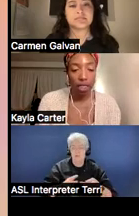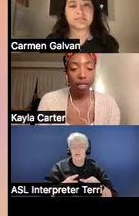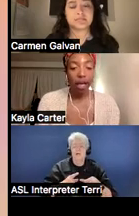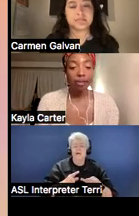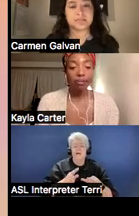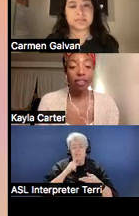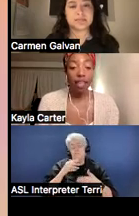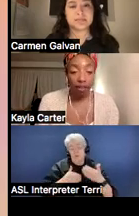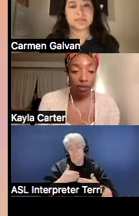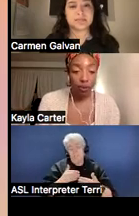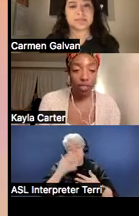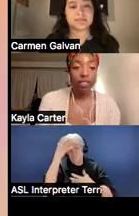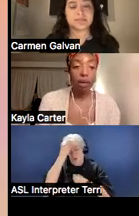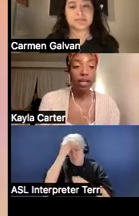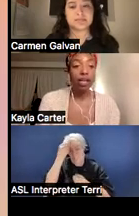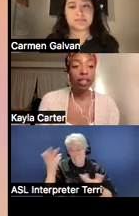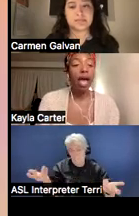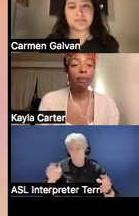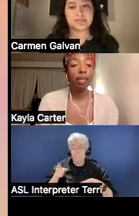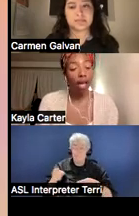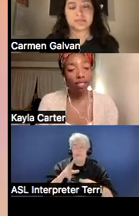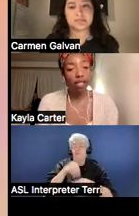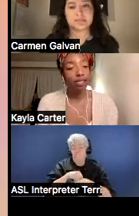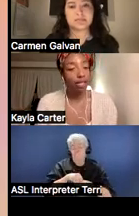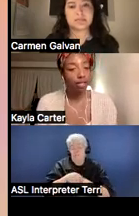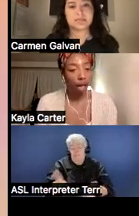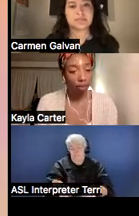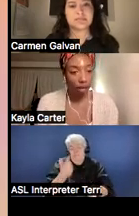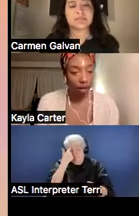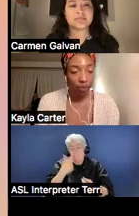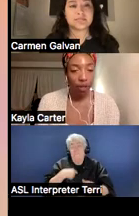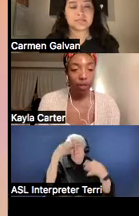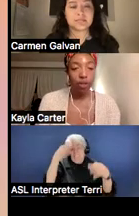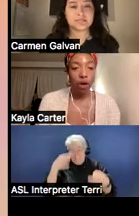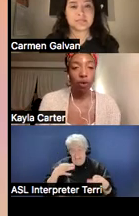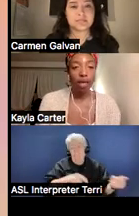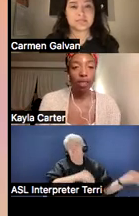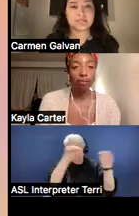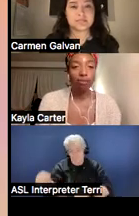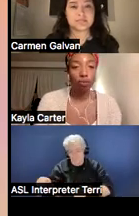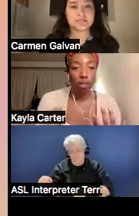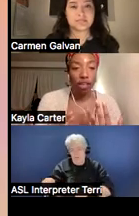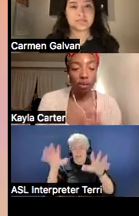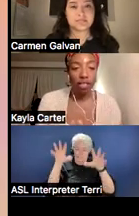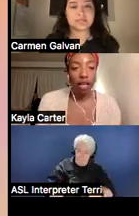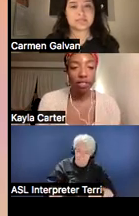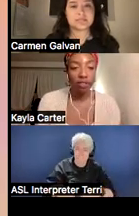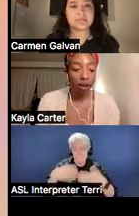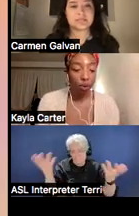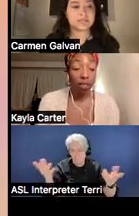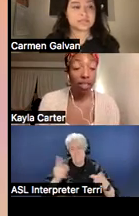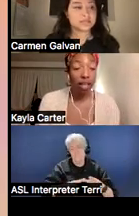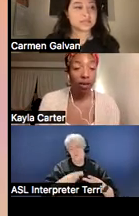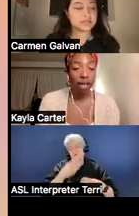colonization. And they have also participated in that because they decided to come here. So I will say for myself, it's